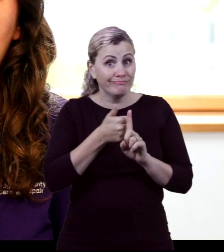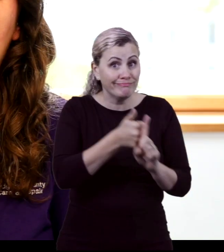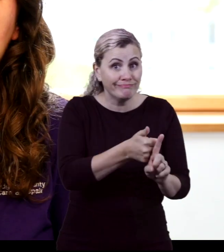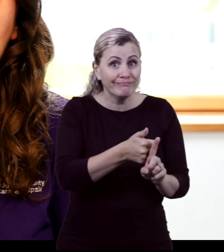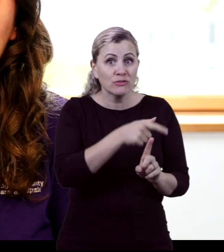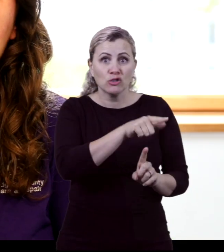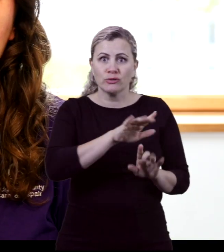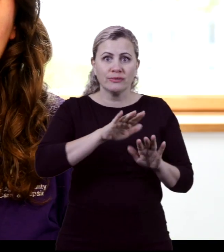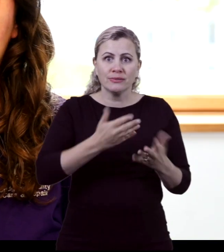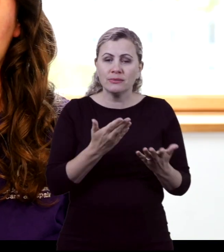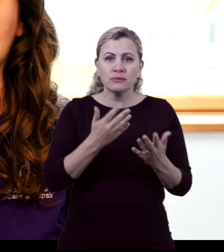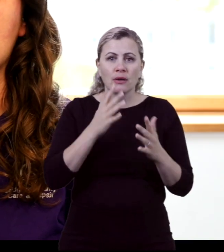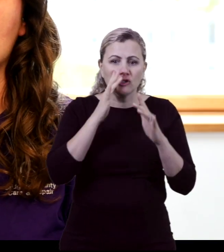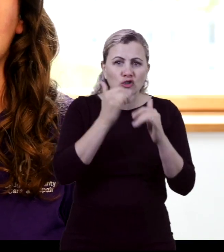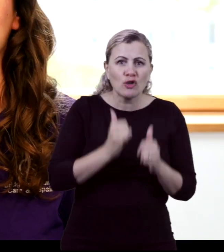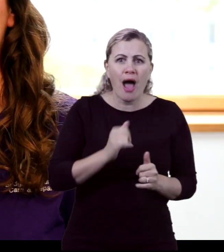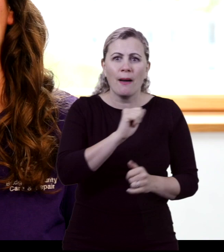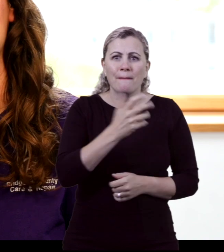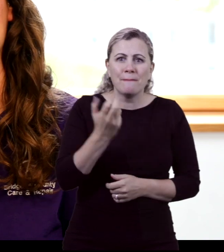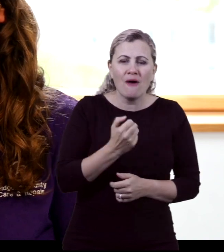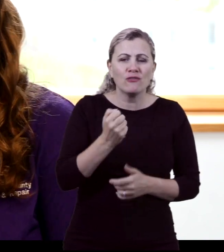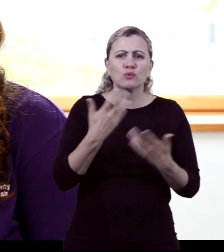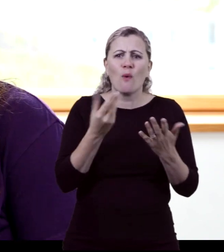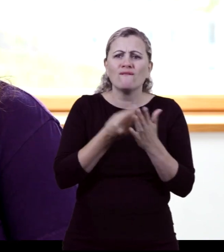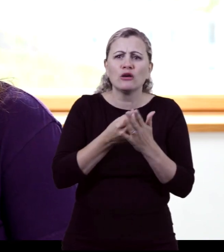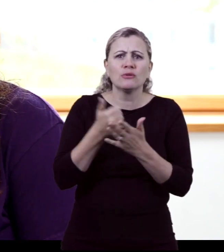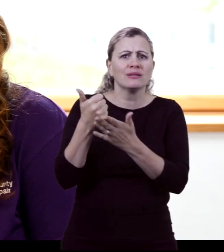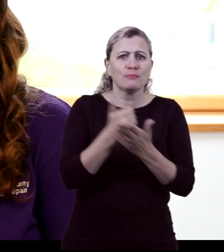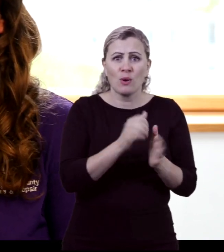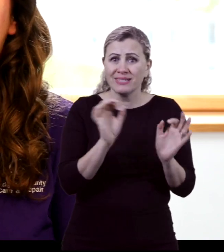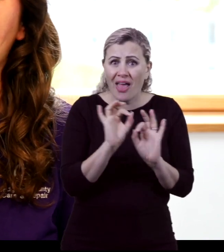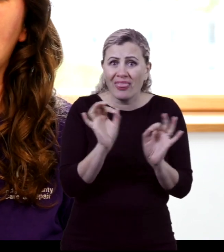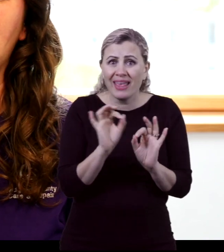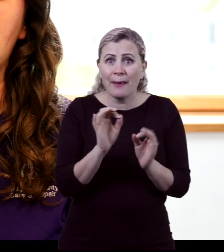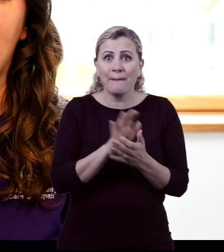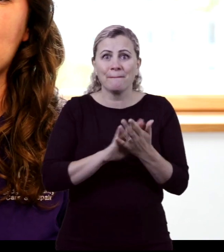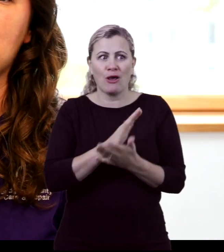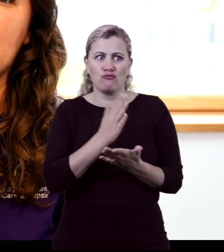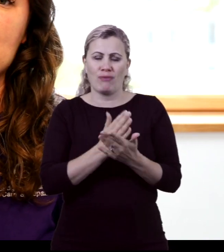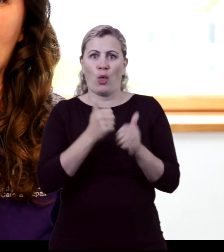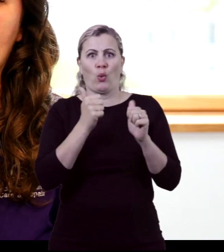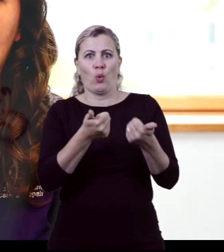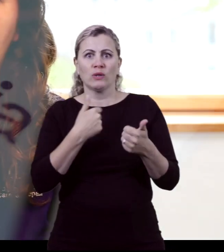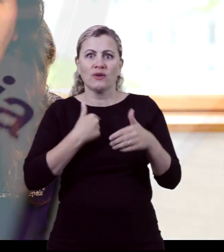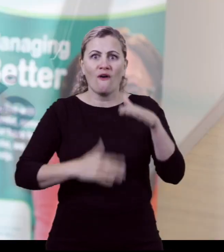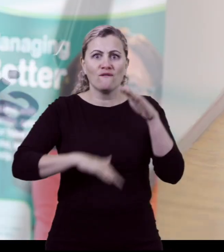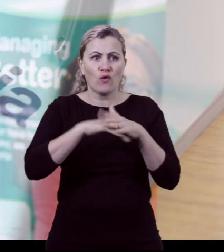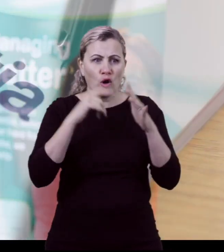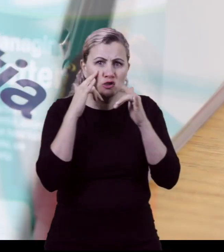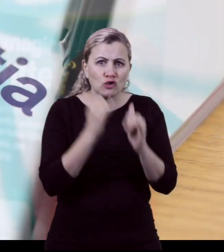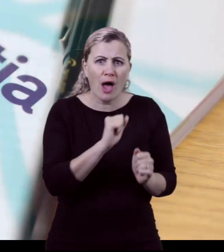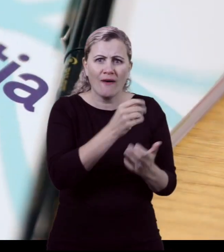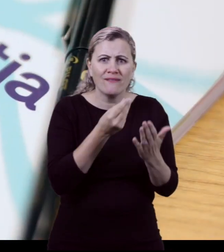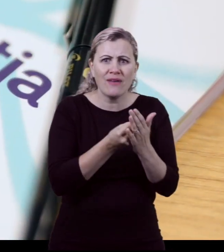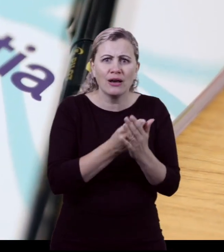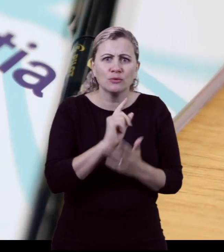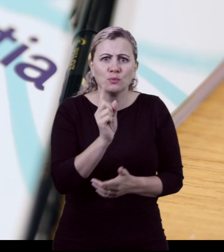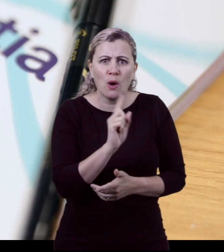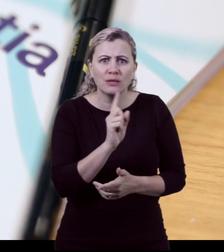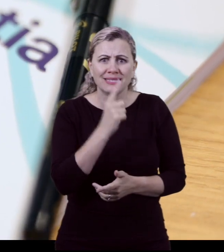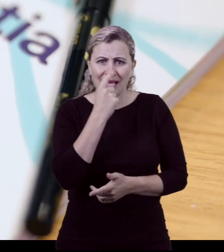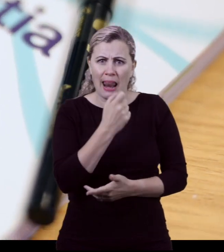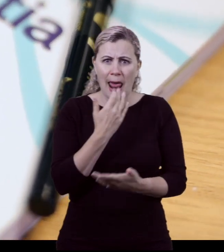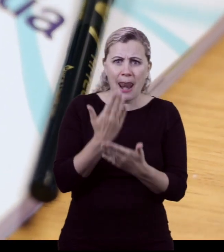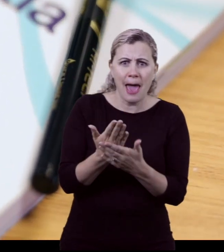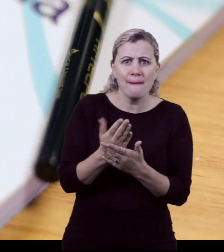it was quite handy to do a full financial check with her to see what she was entitled to and then help her maximise her income. I also